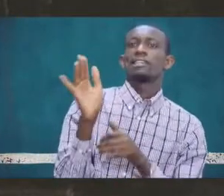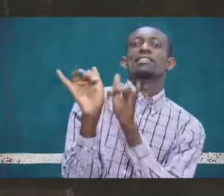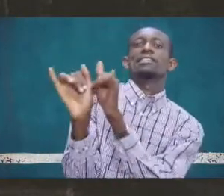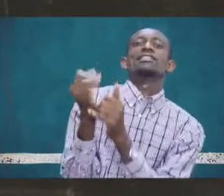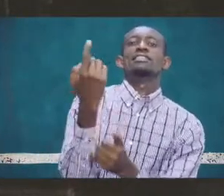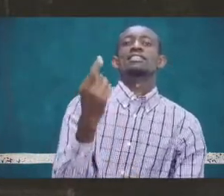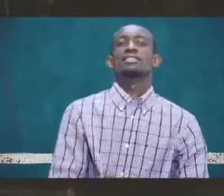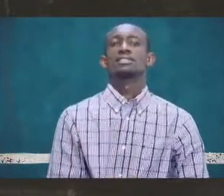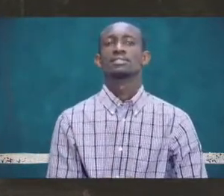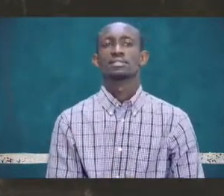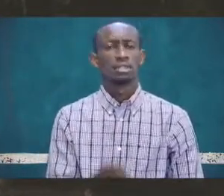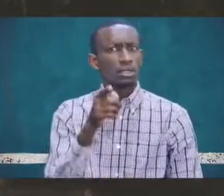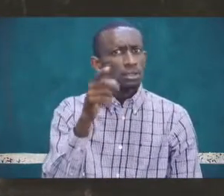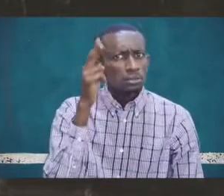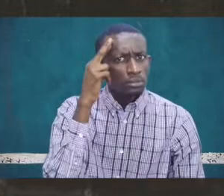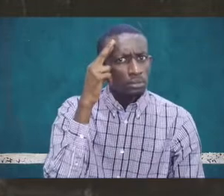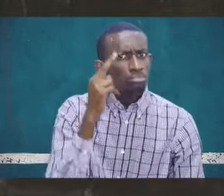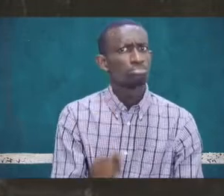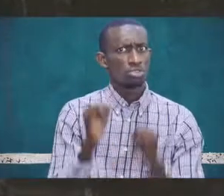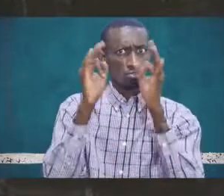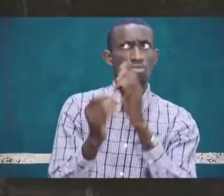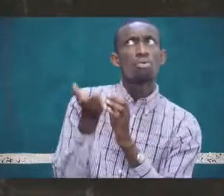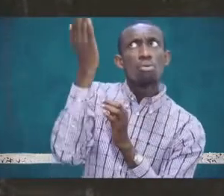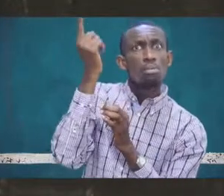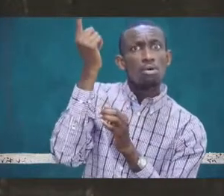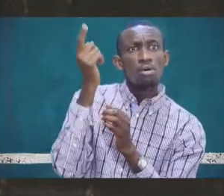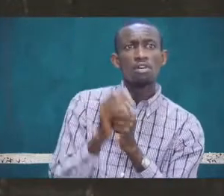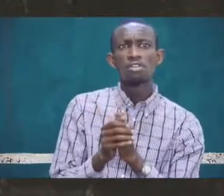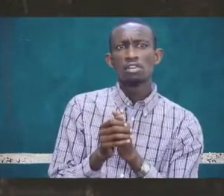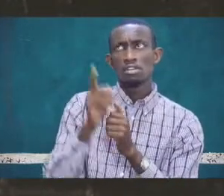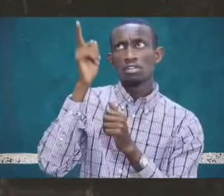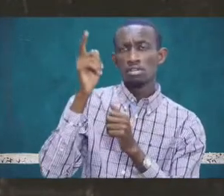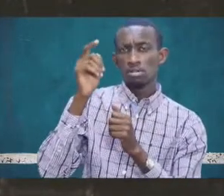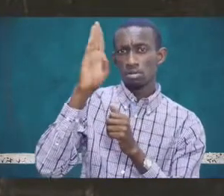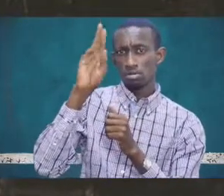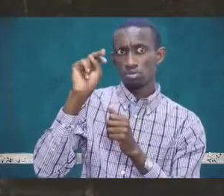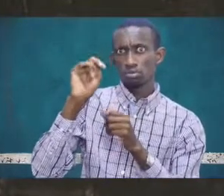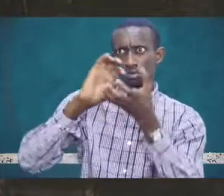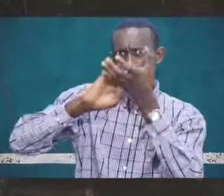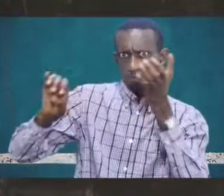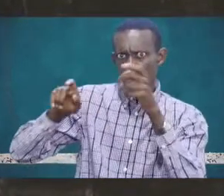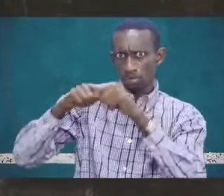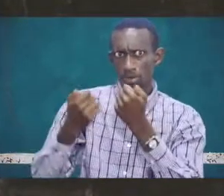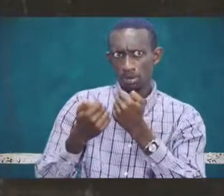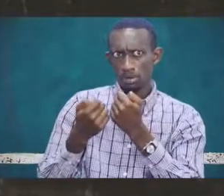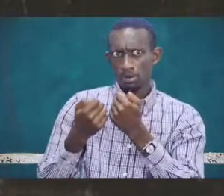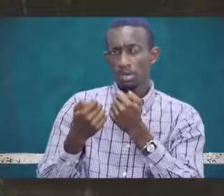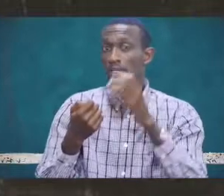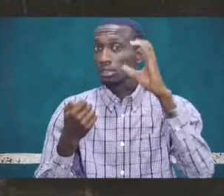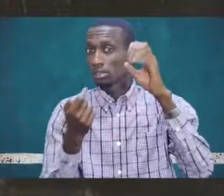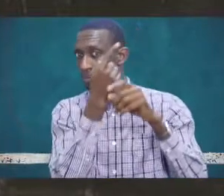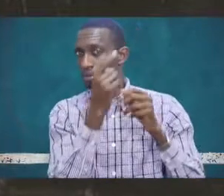remains. Remember, when this hydrogen, when this bond breaks to neutralize, this compound, this carbon